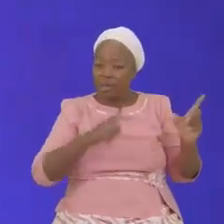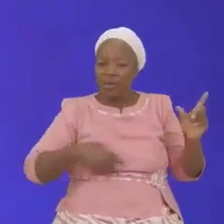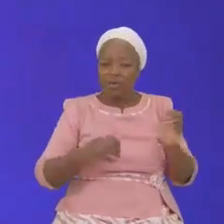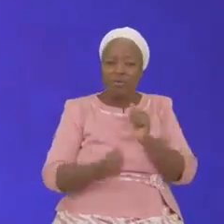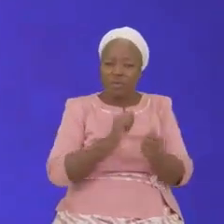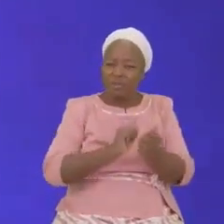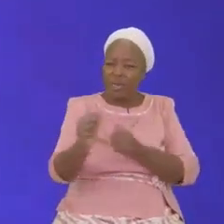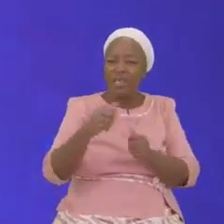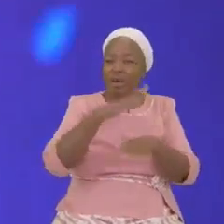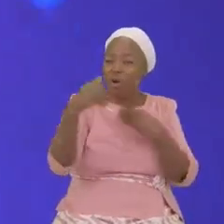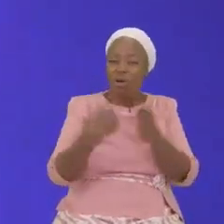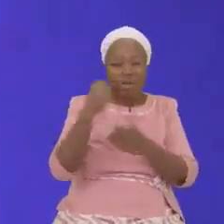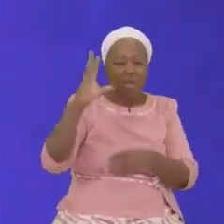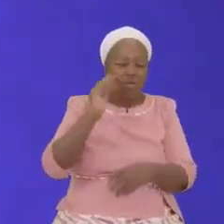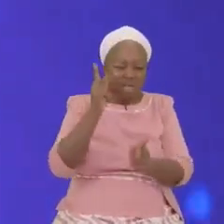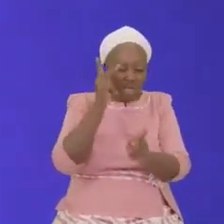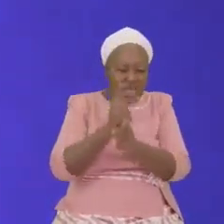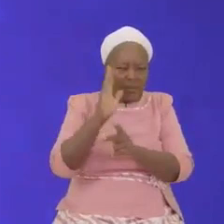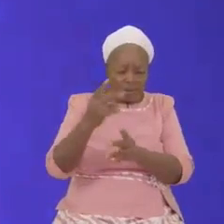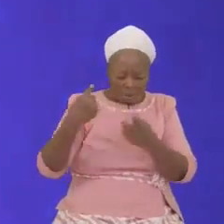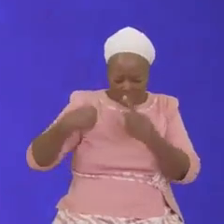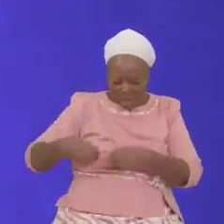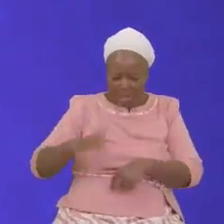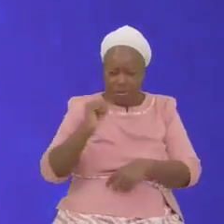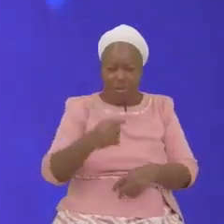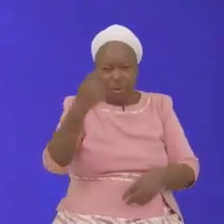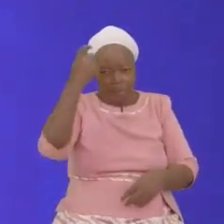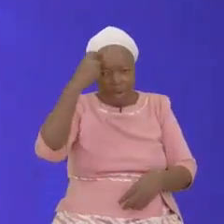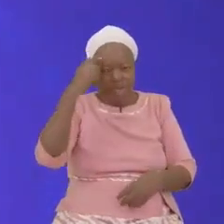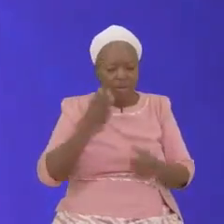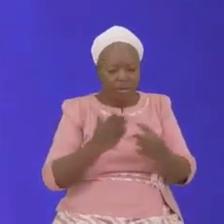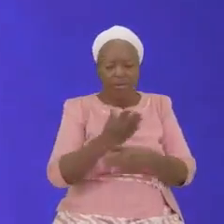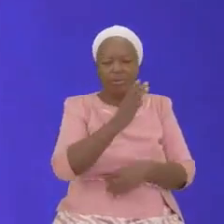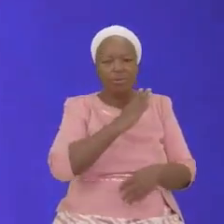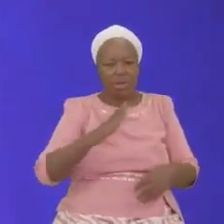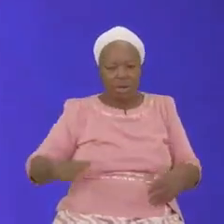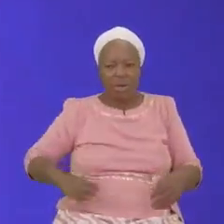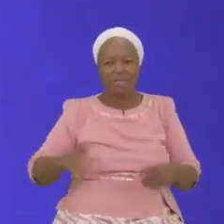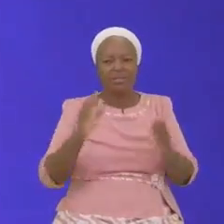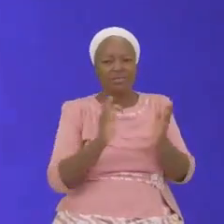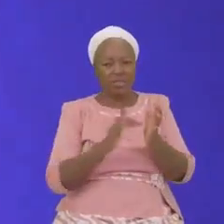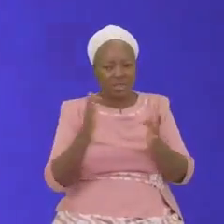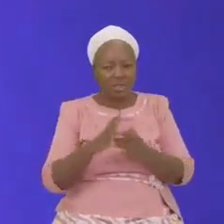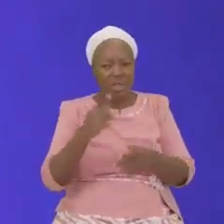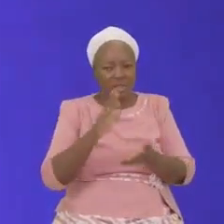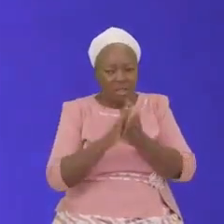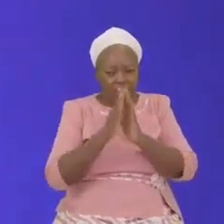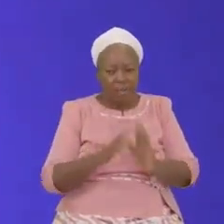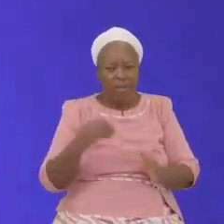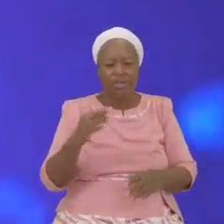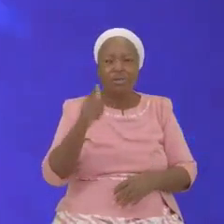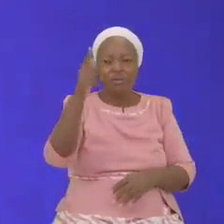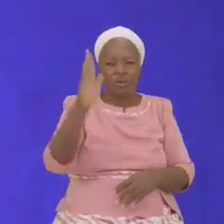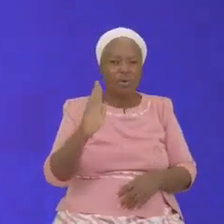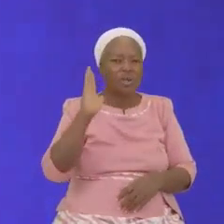shall keep your heart and minds through Christ Jesus. The peace of